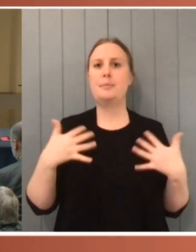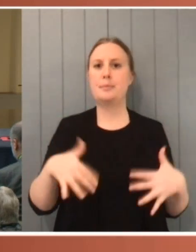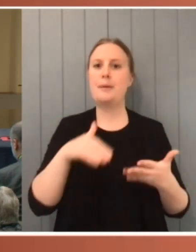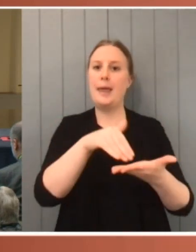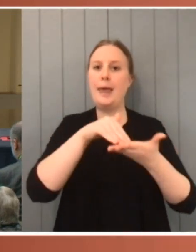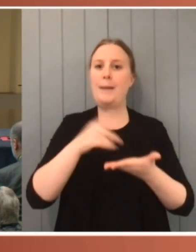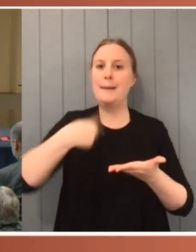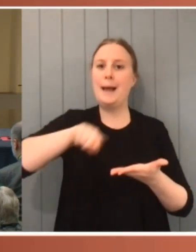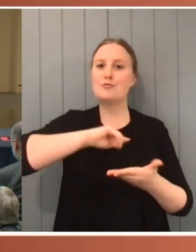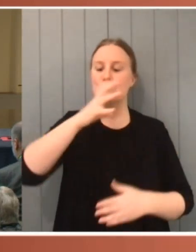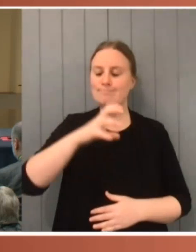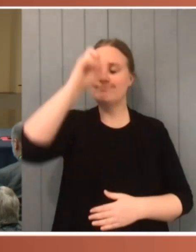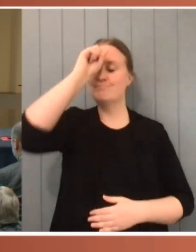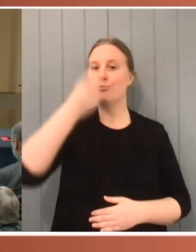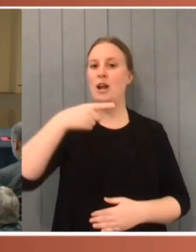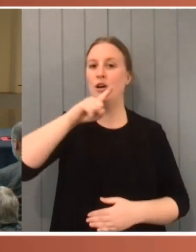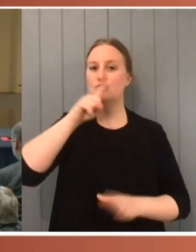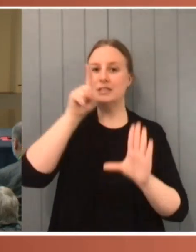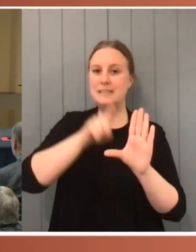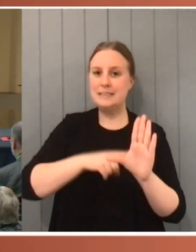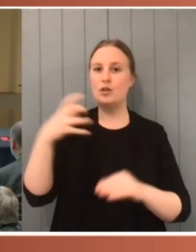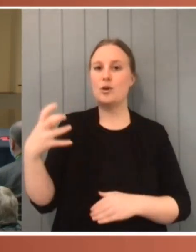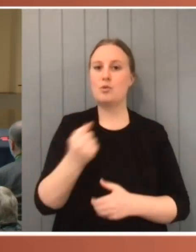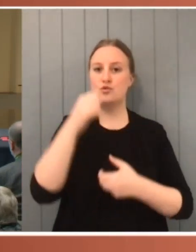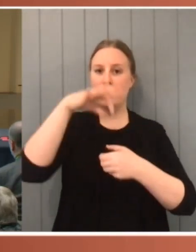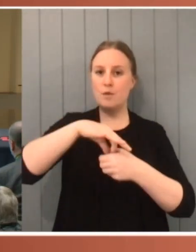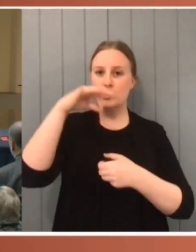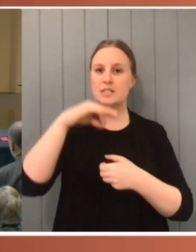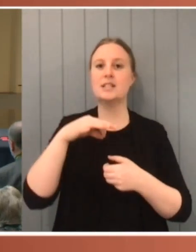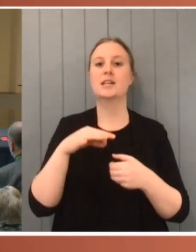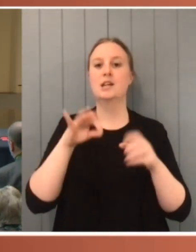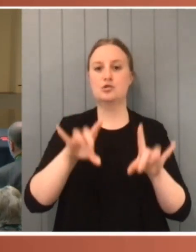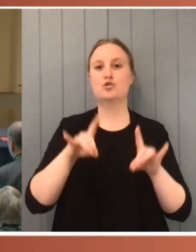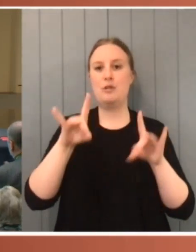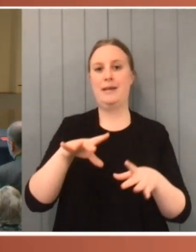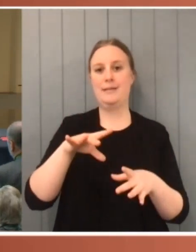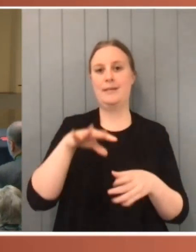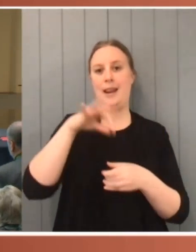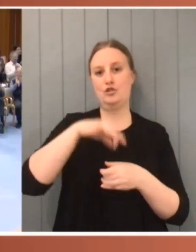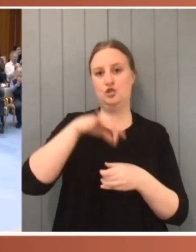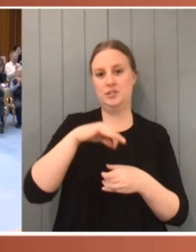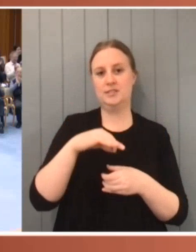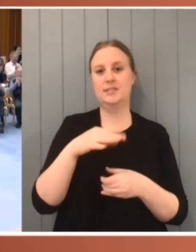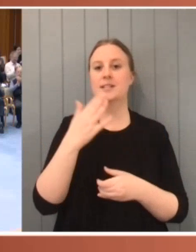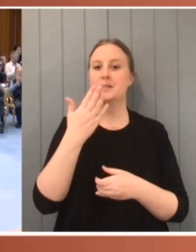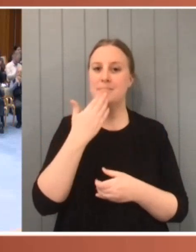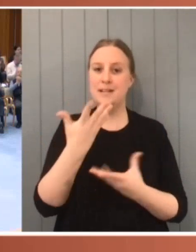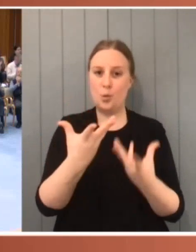years of compulsory voting in Commonwealth elections. Will you all please join me in thanking our wonderful speakers?